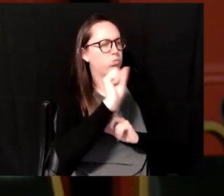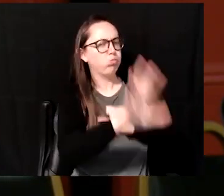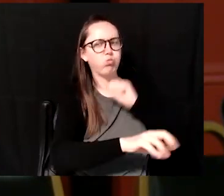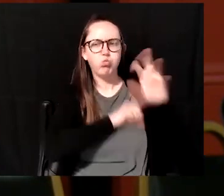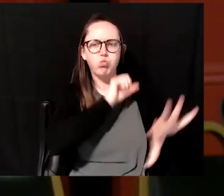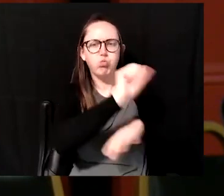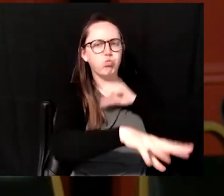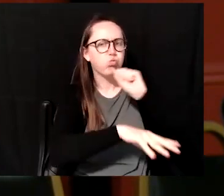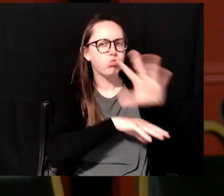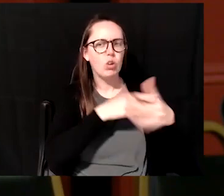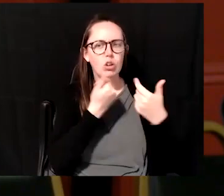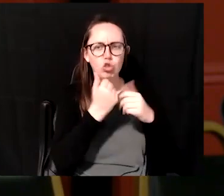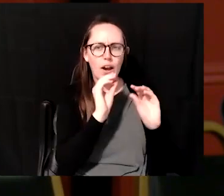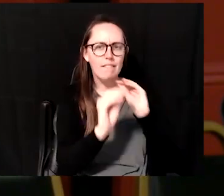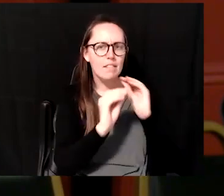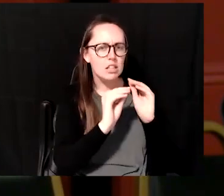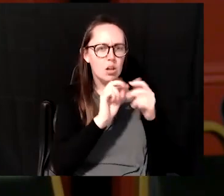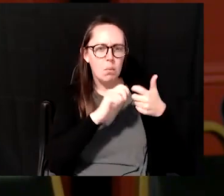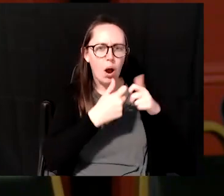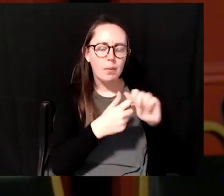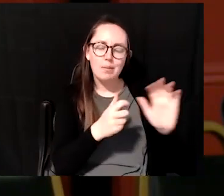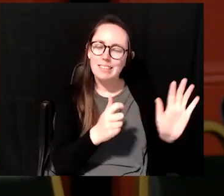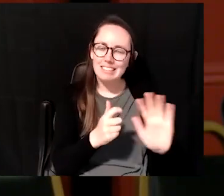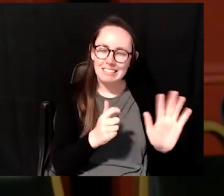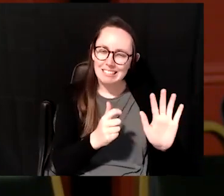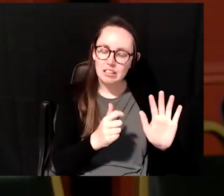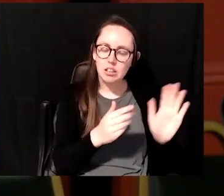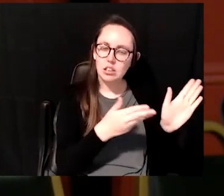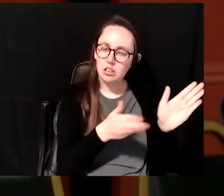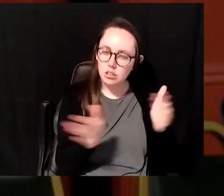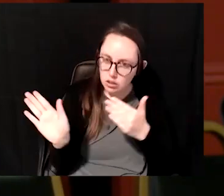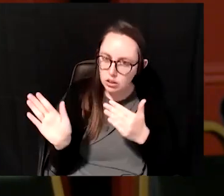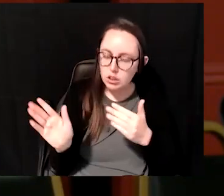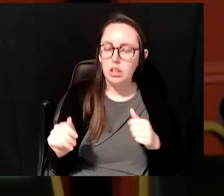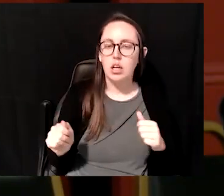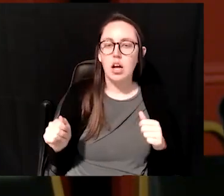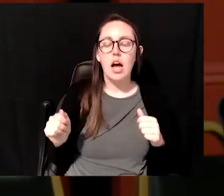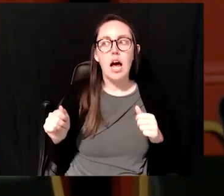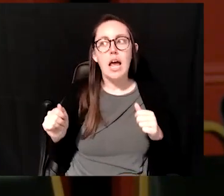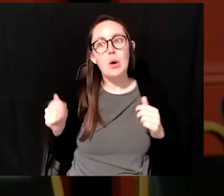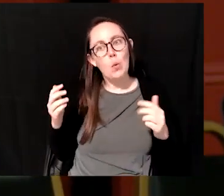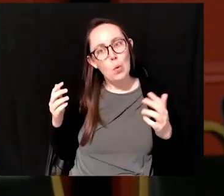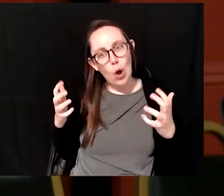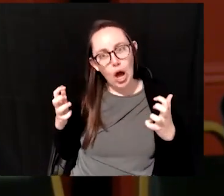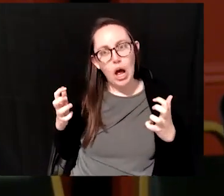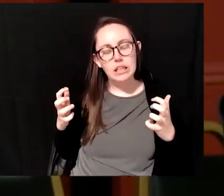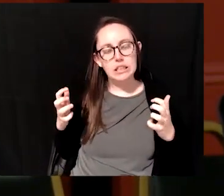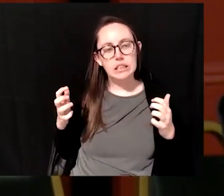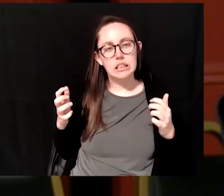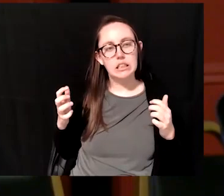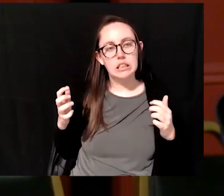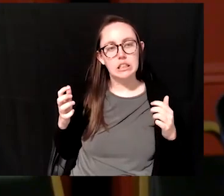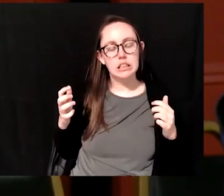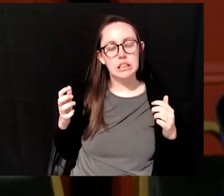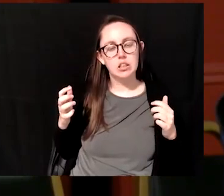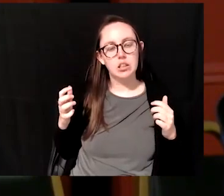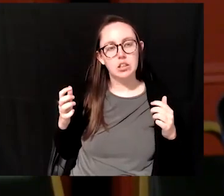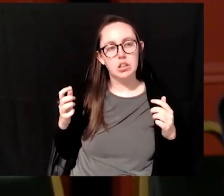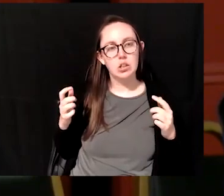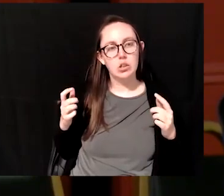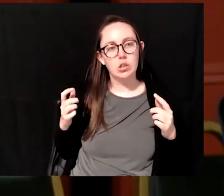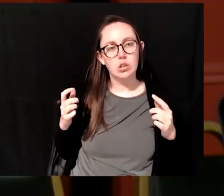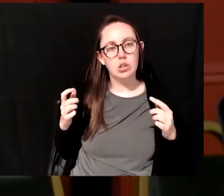see a uh have a close look at whether um hiring somebody